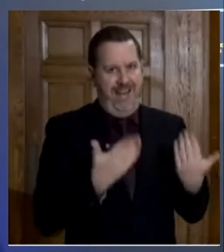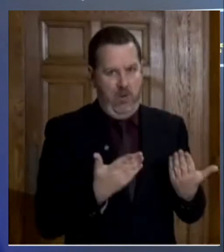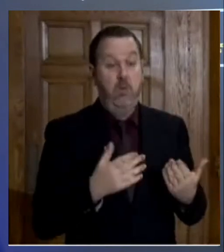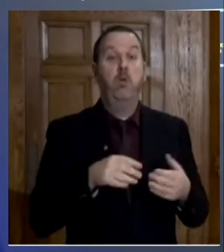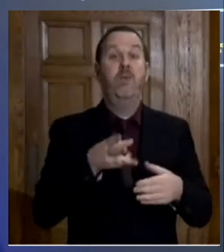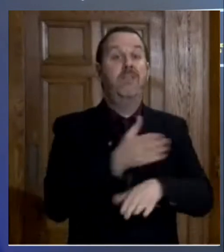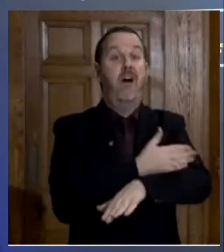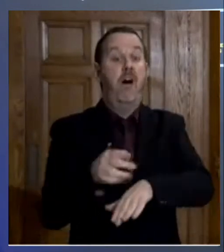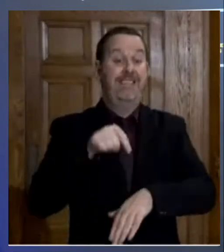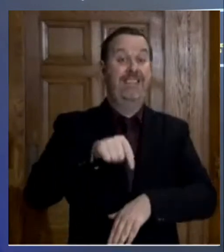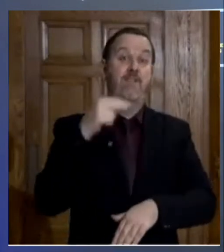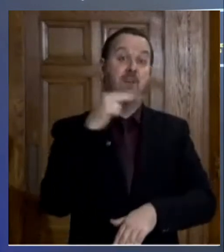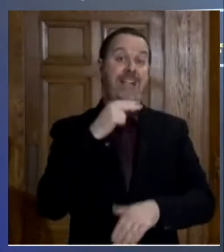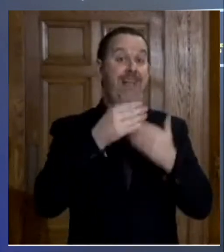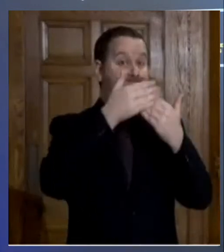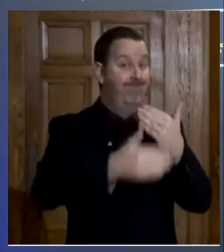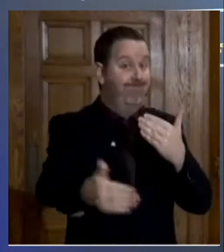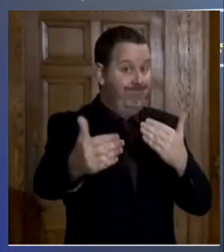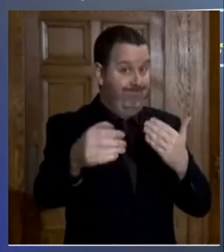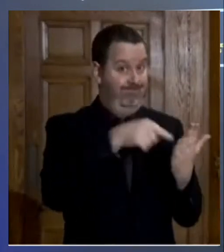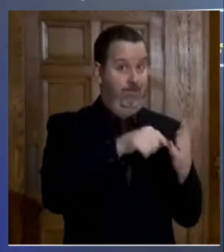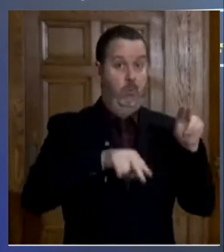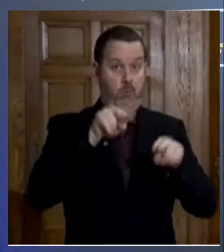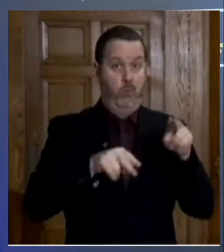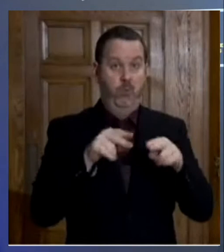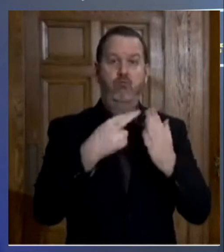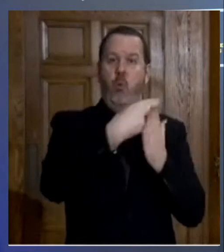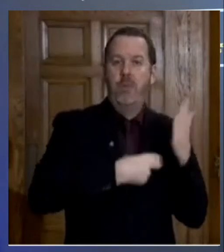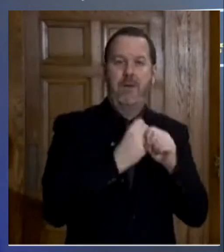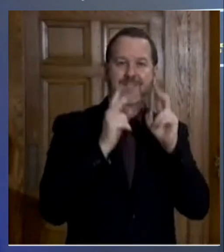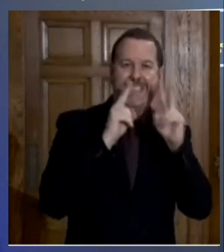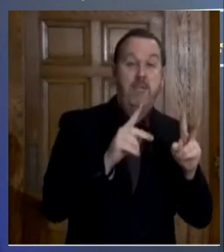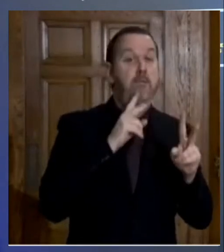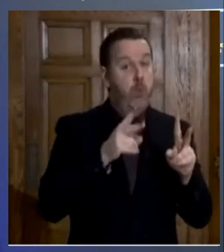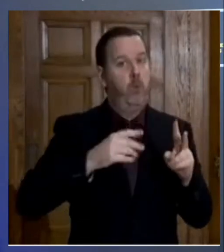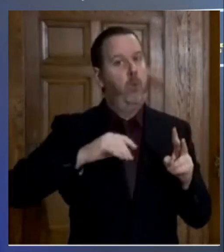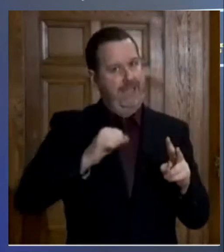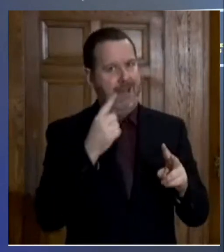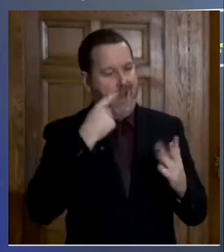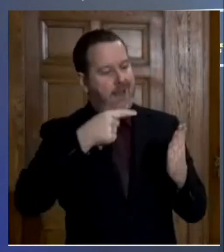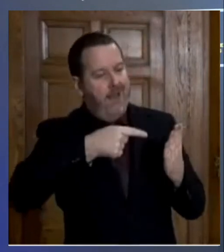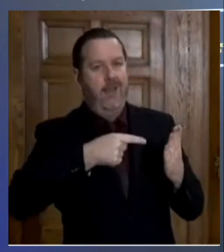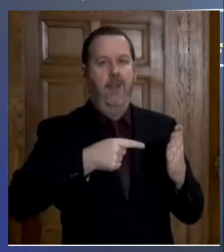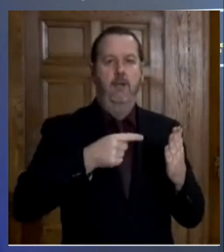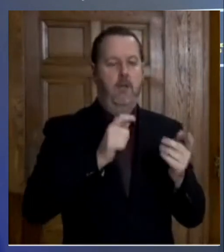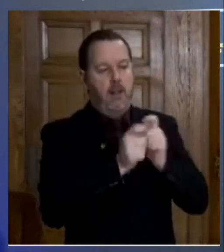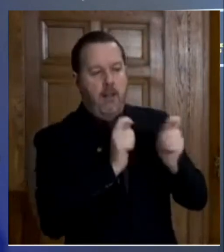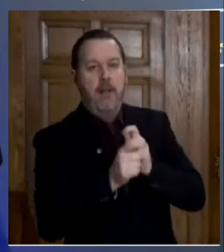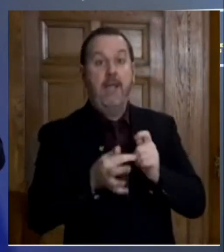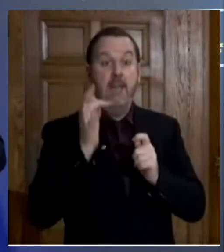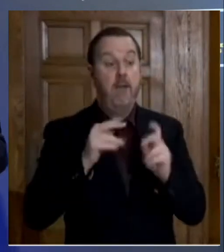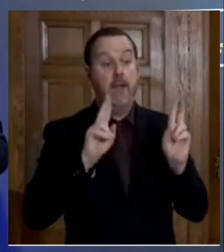Friday. However, it will be kept under constant review, and as soon as it's possible to lift the level of restrictions, I